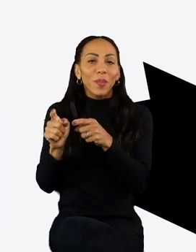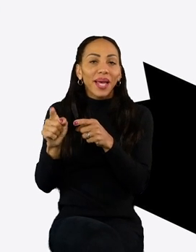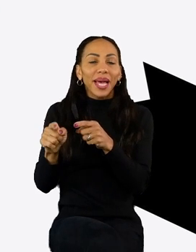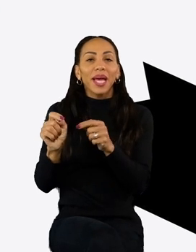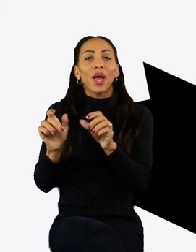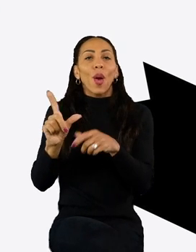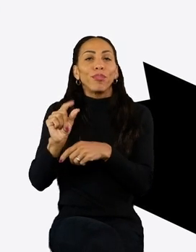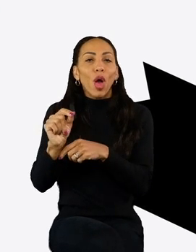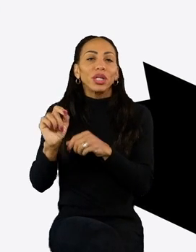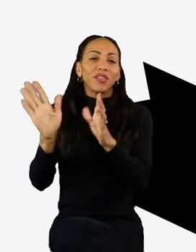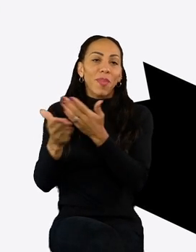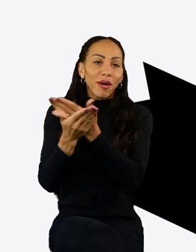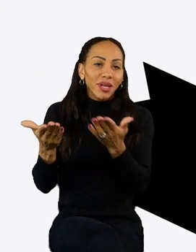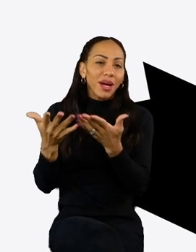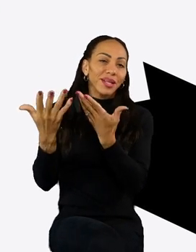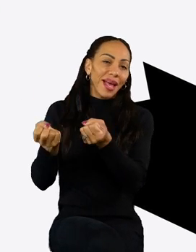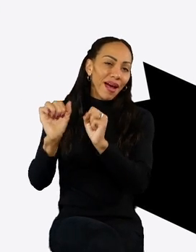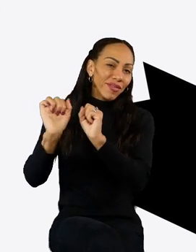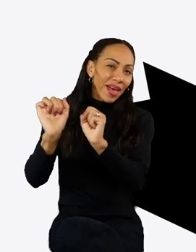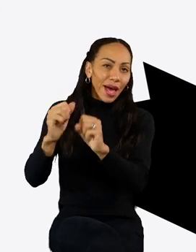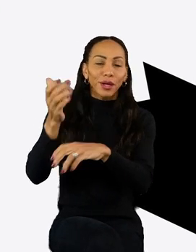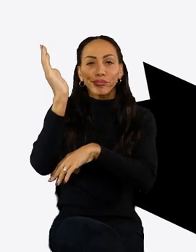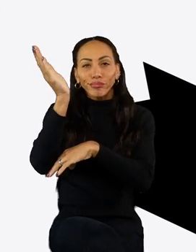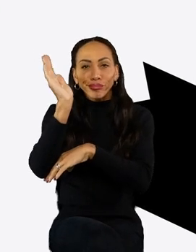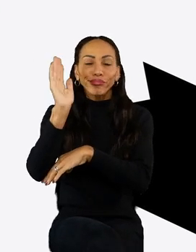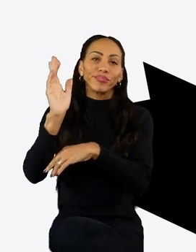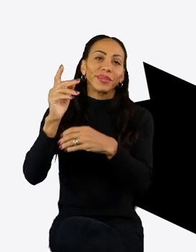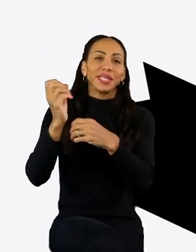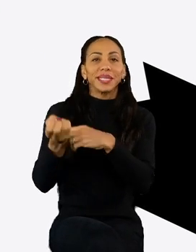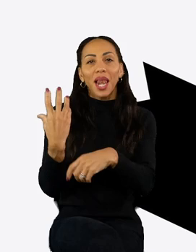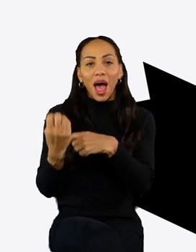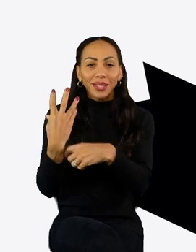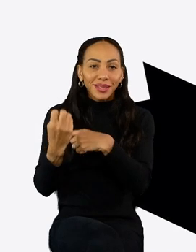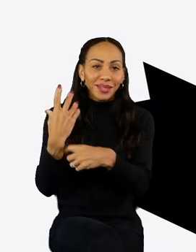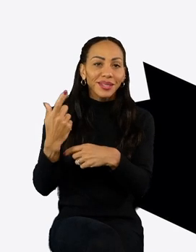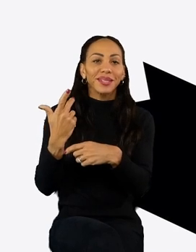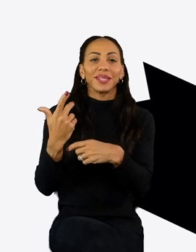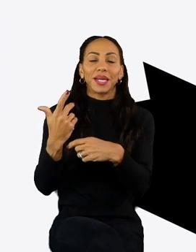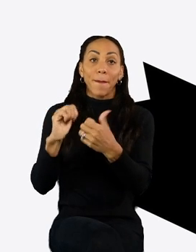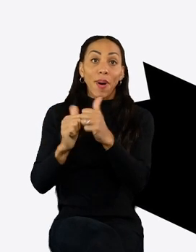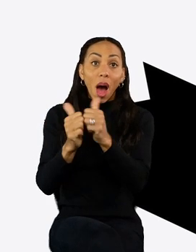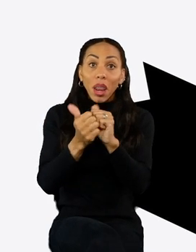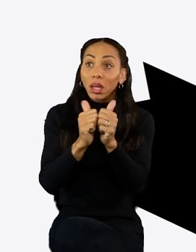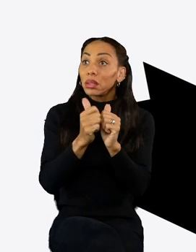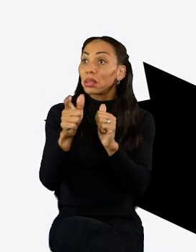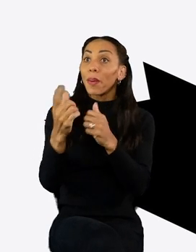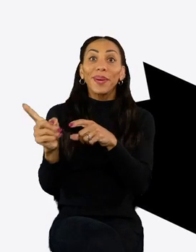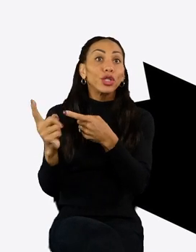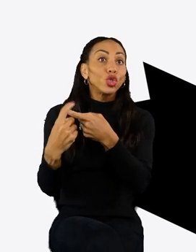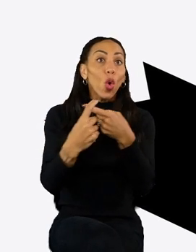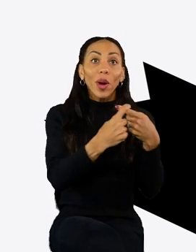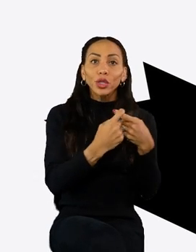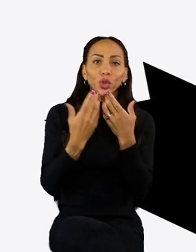into Birds of Paradise Theatre Company, who have got a number of different talks and slides that they want to present and speak, and